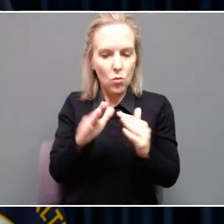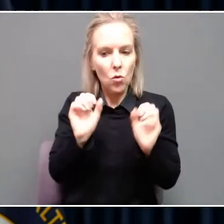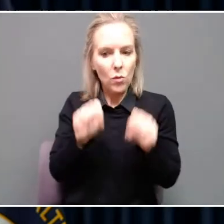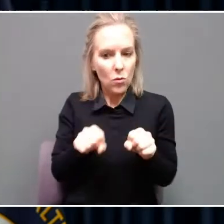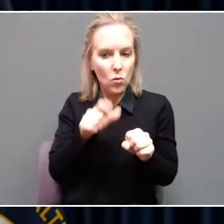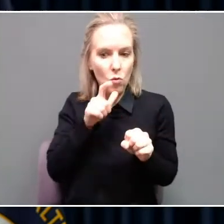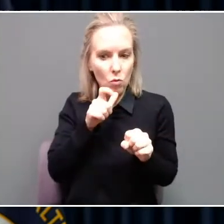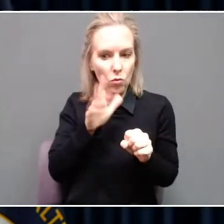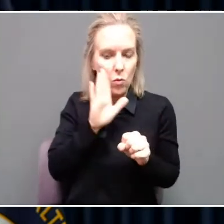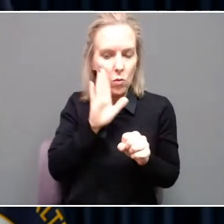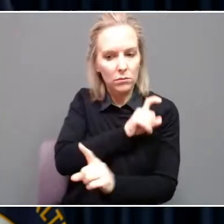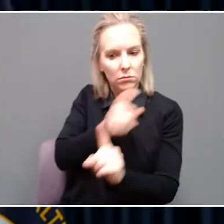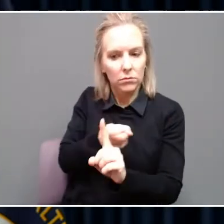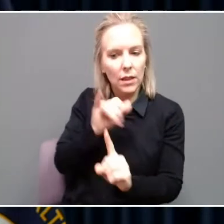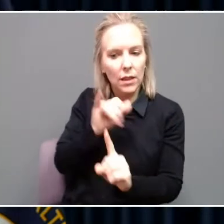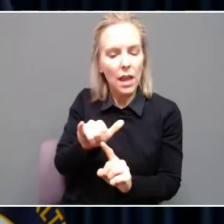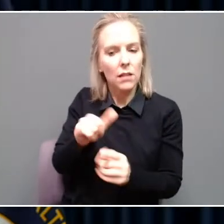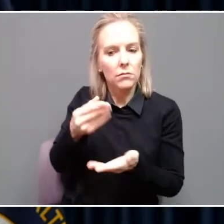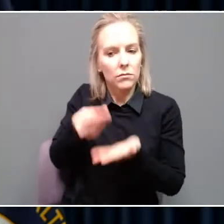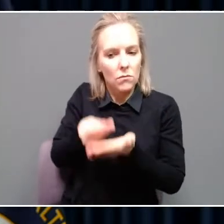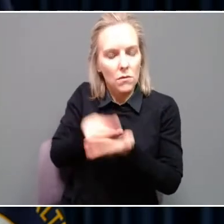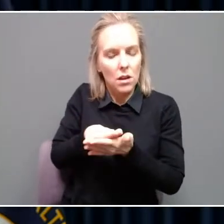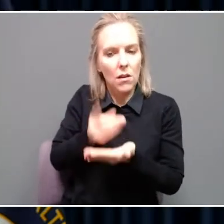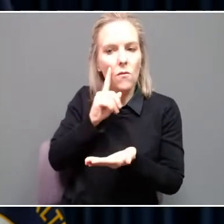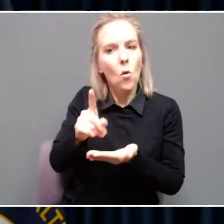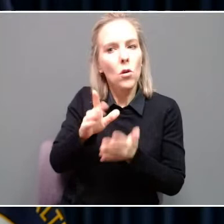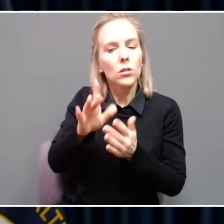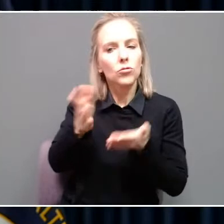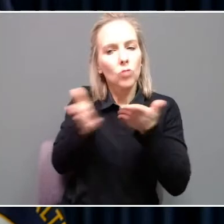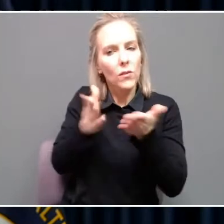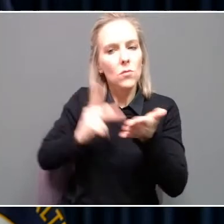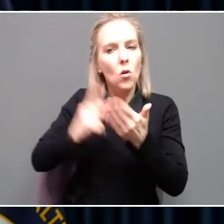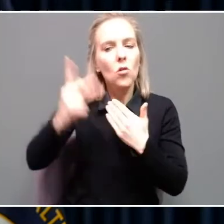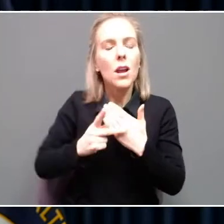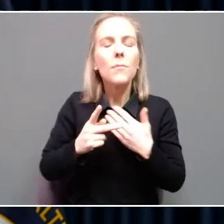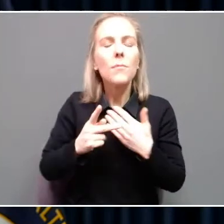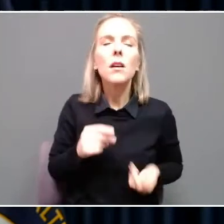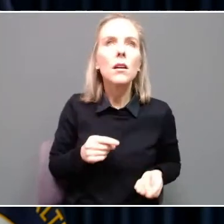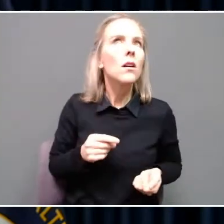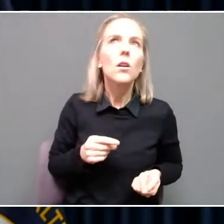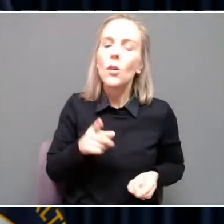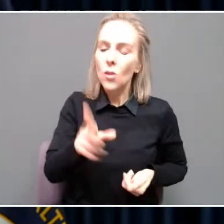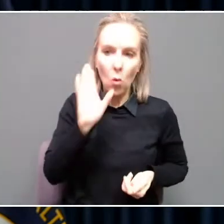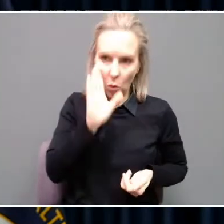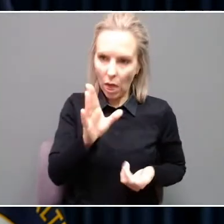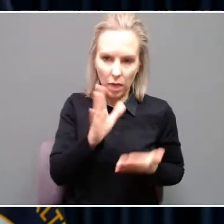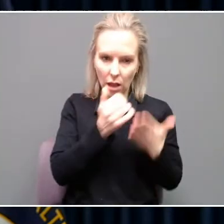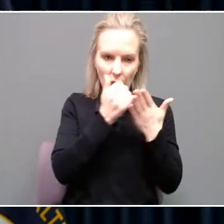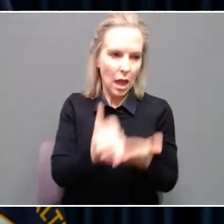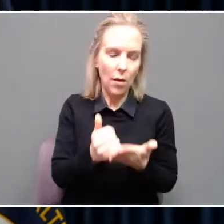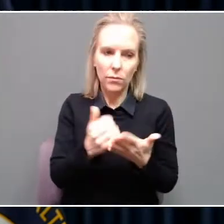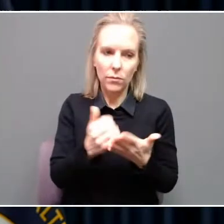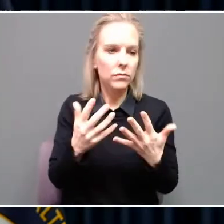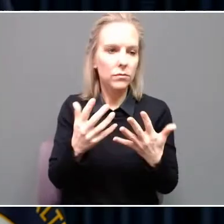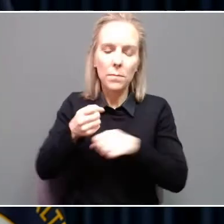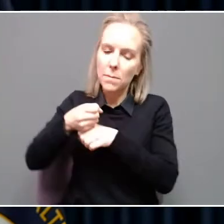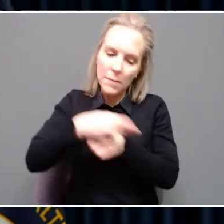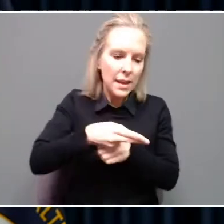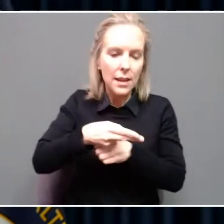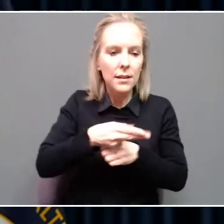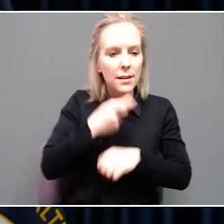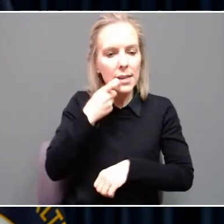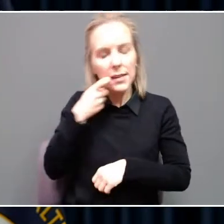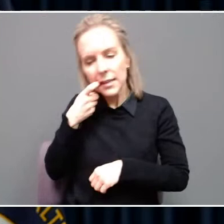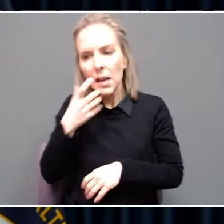in addiction treatment and service programs. This will help us fight addiction, while at the same time not just